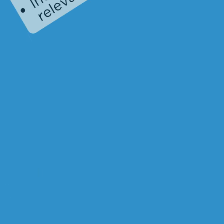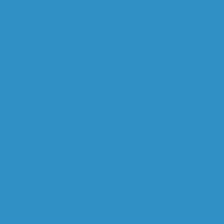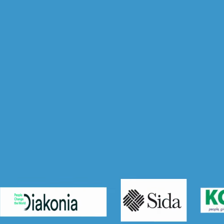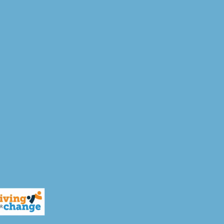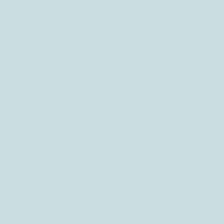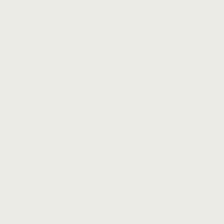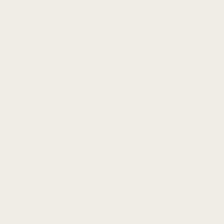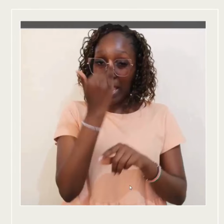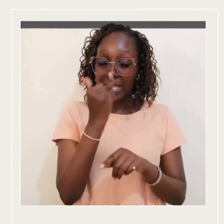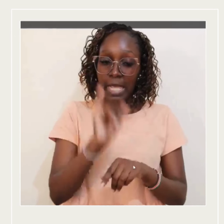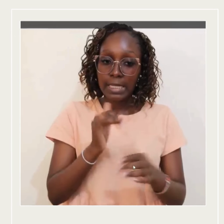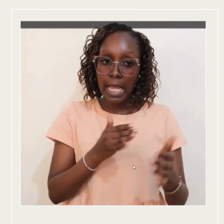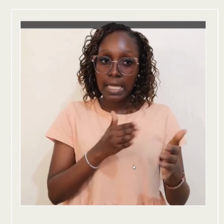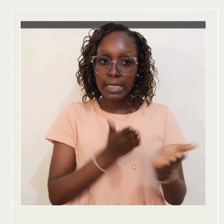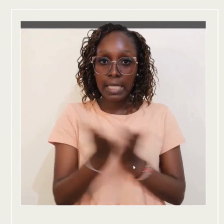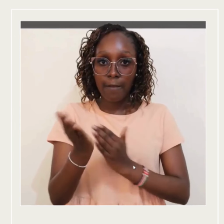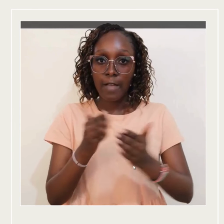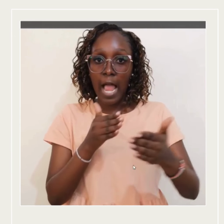interest.